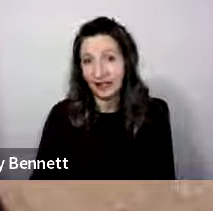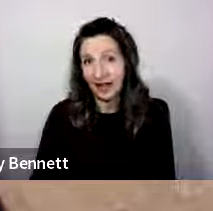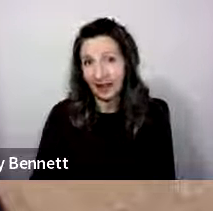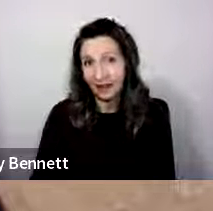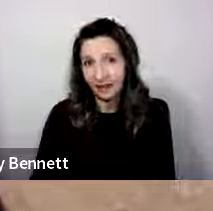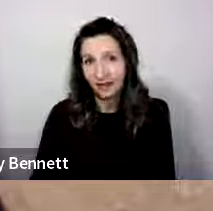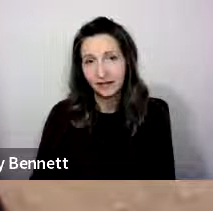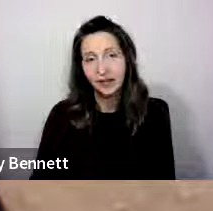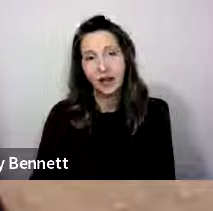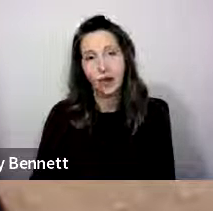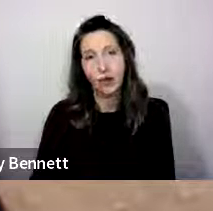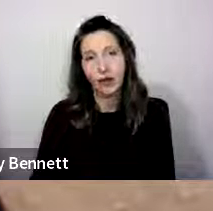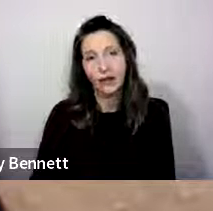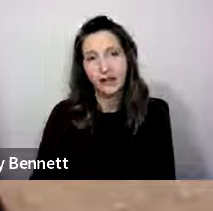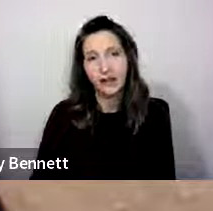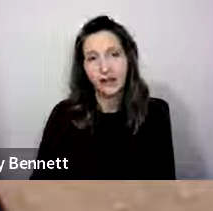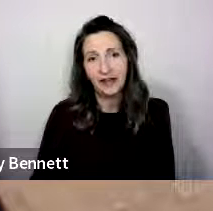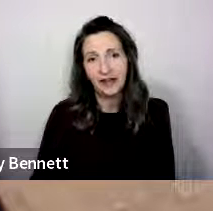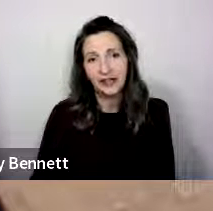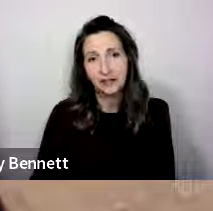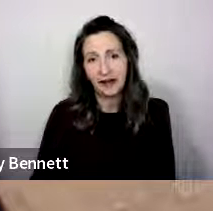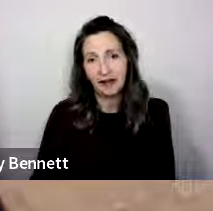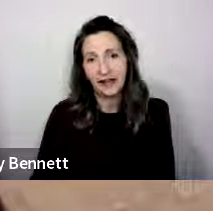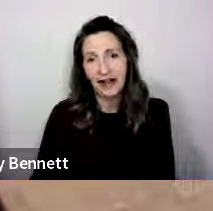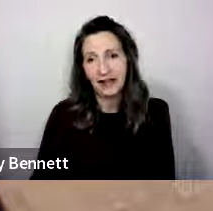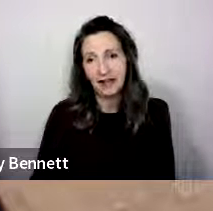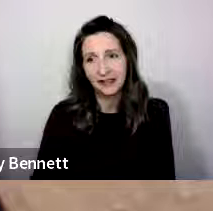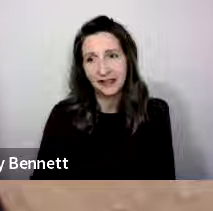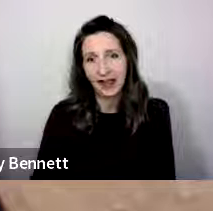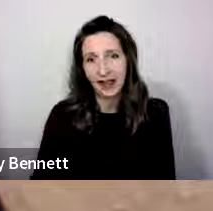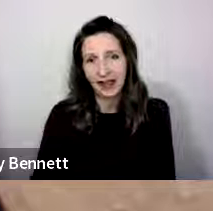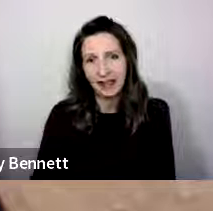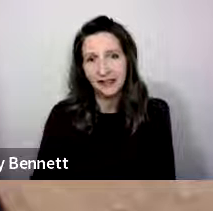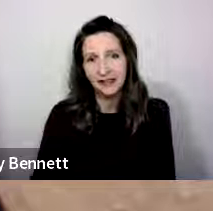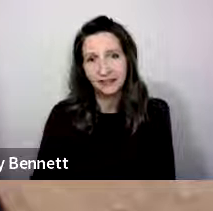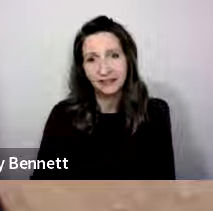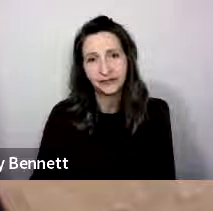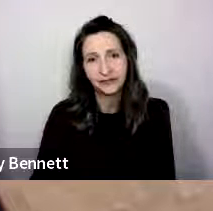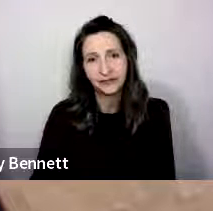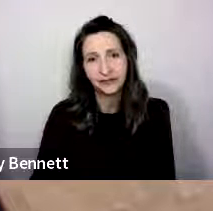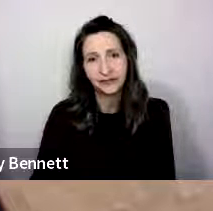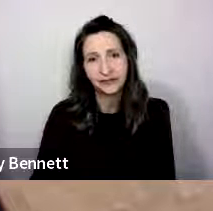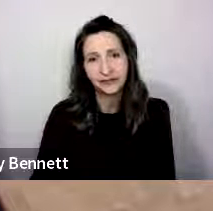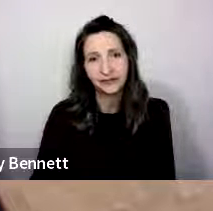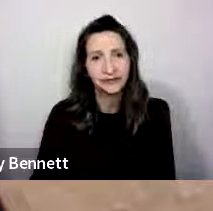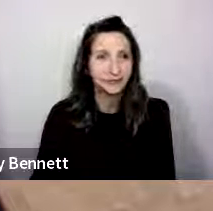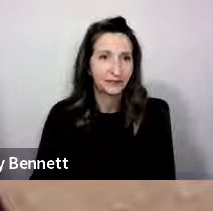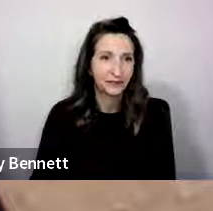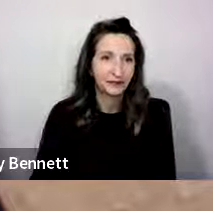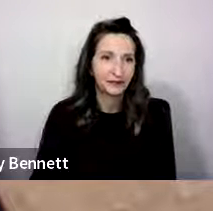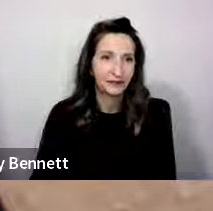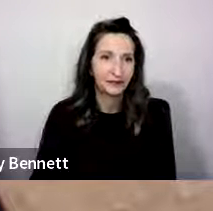Or king cake. Or king and then a spell cake, C-A-K-E.